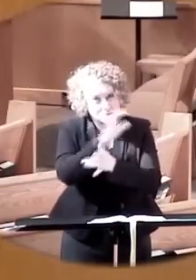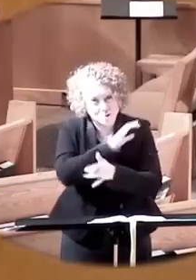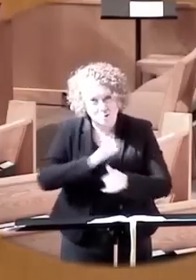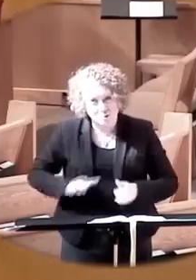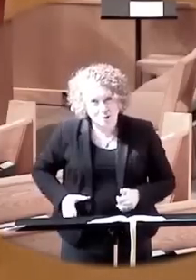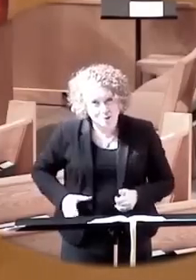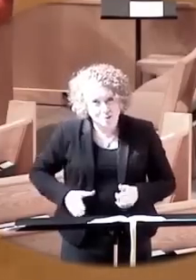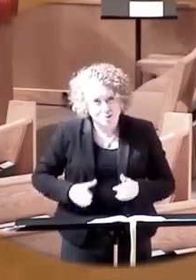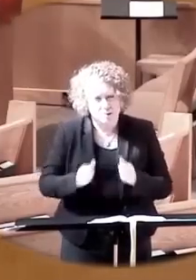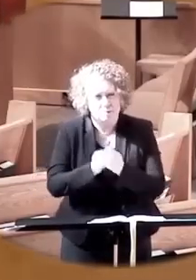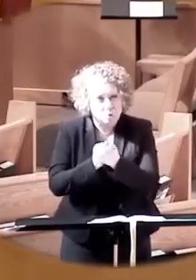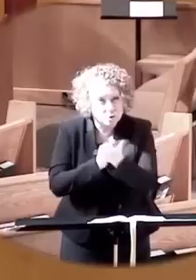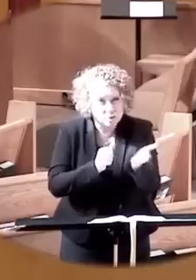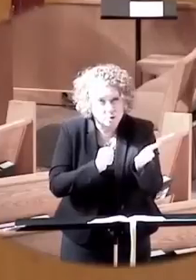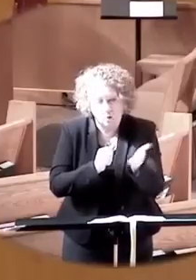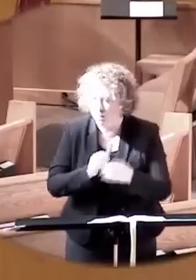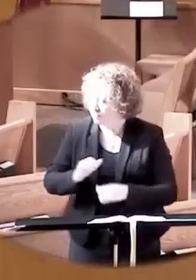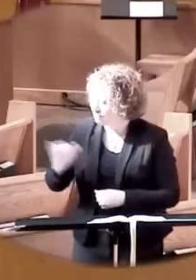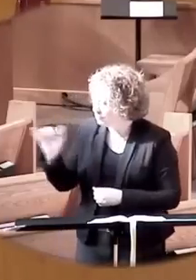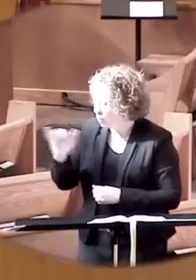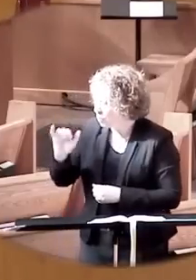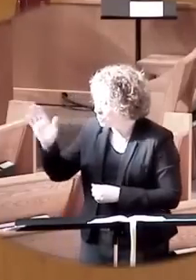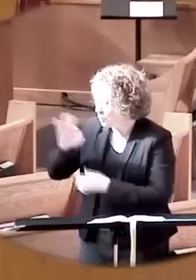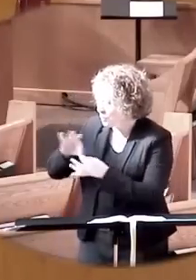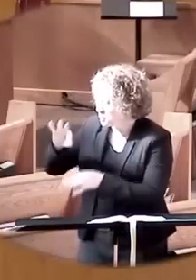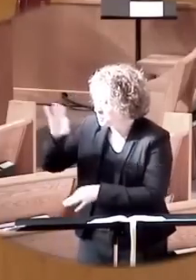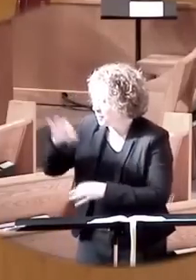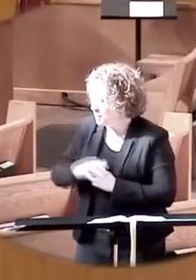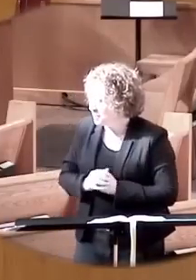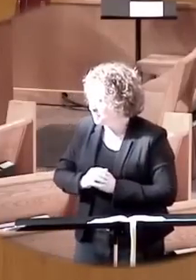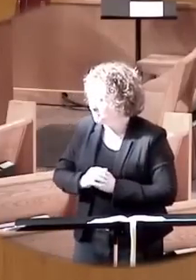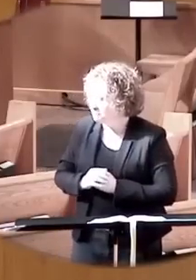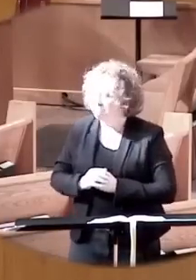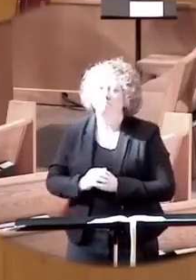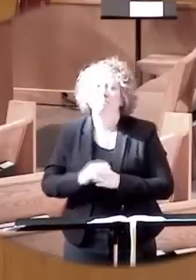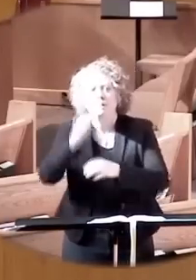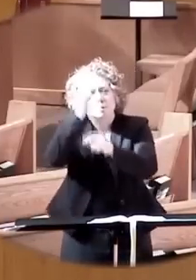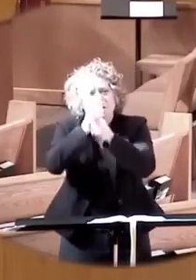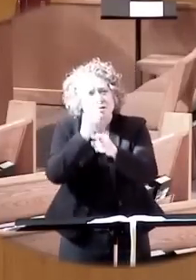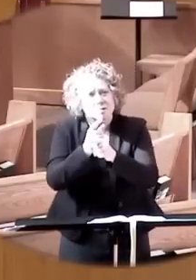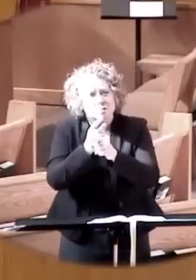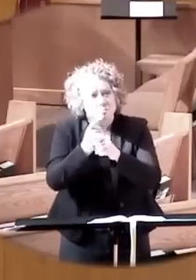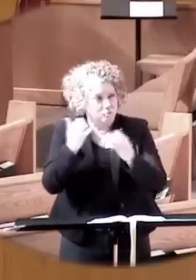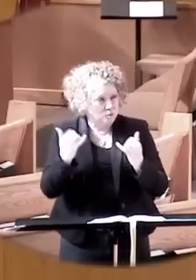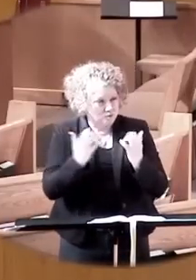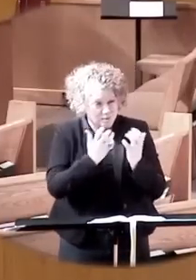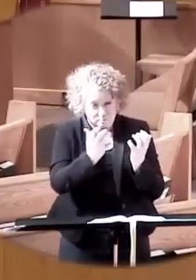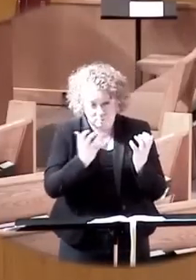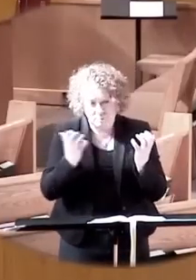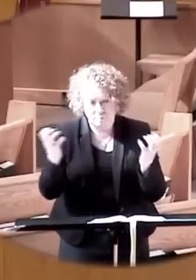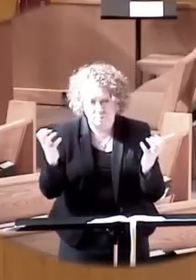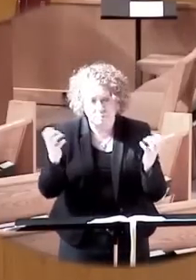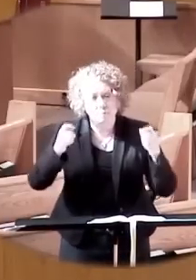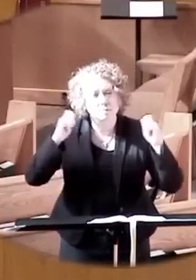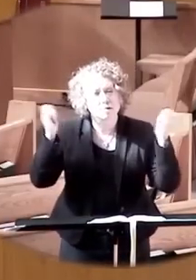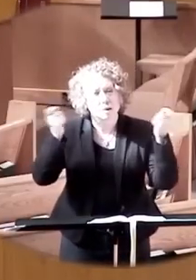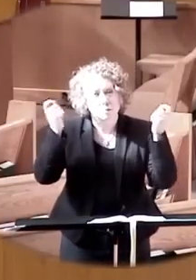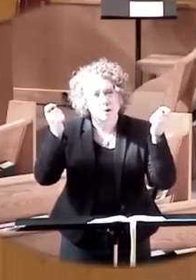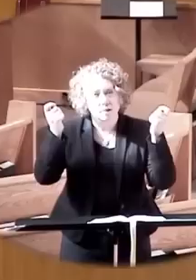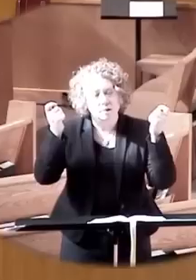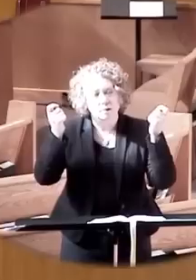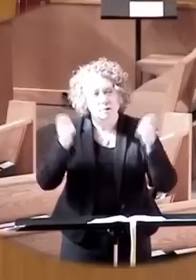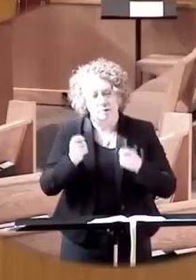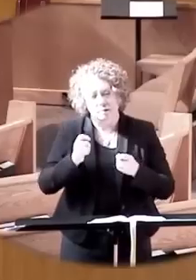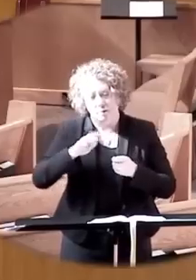Christ be with you all. And with your spirit. My brothers and sisters, as we gather to celebrate this fourth Sunday